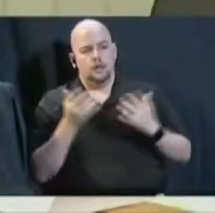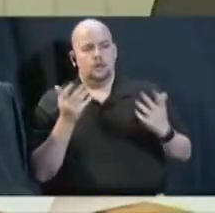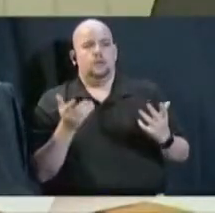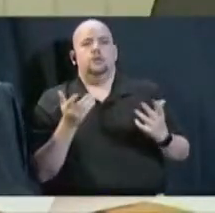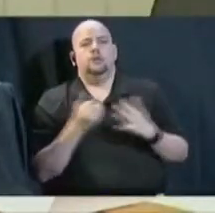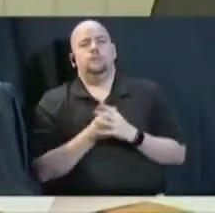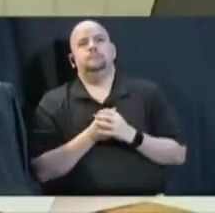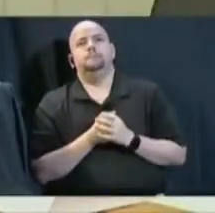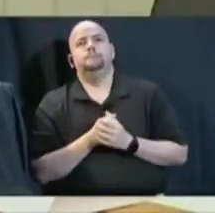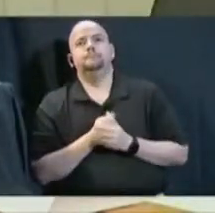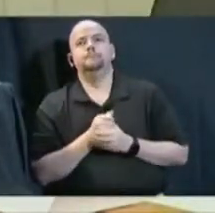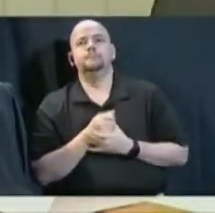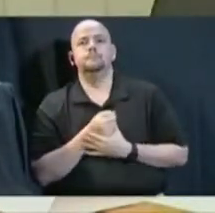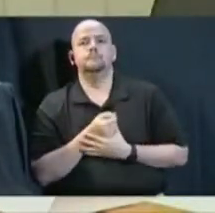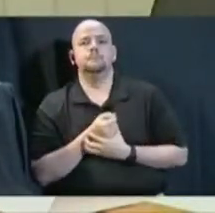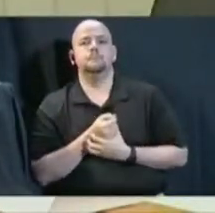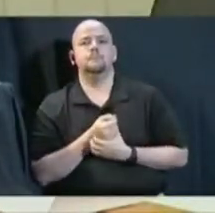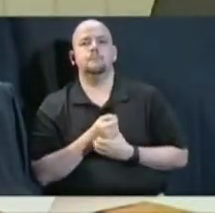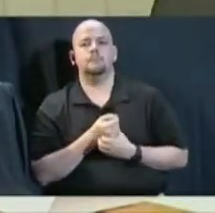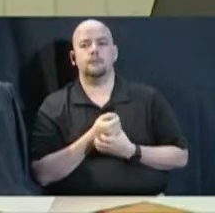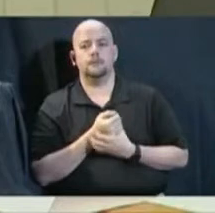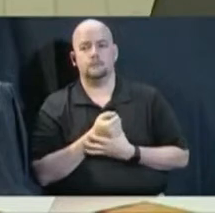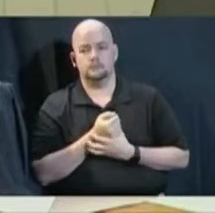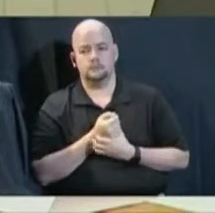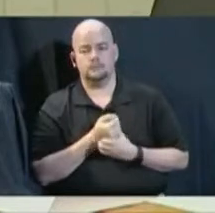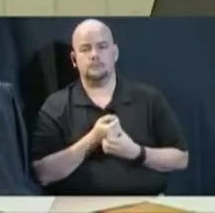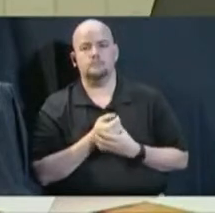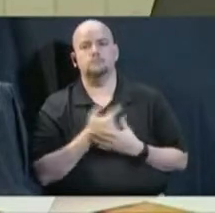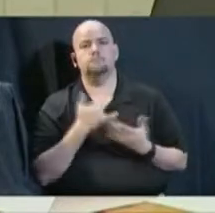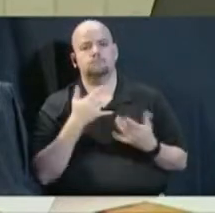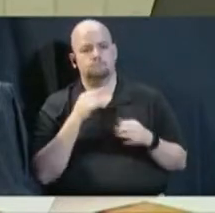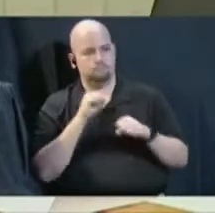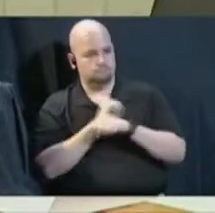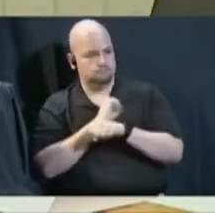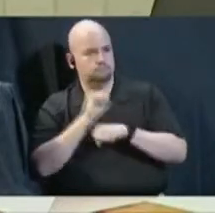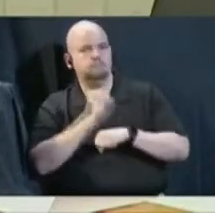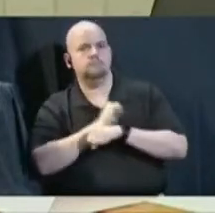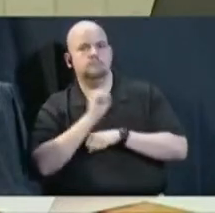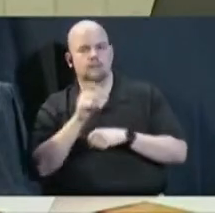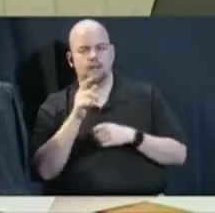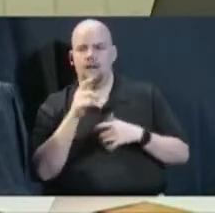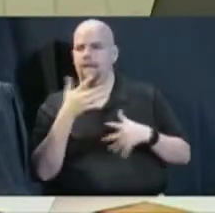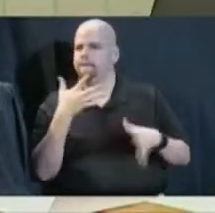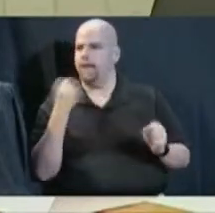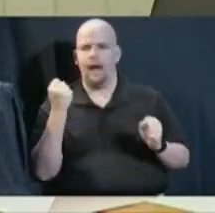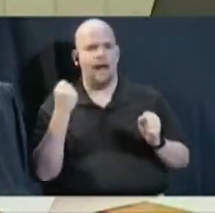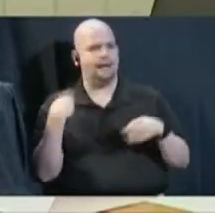so the way that was working was a very, very rapid